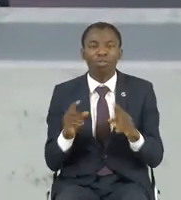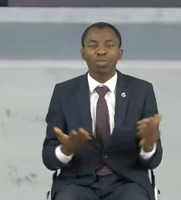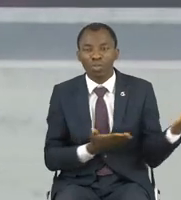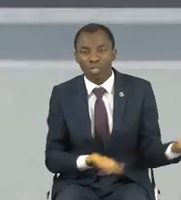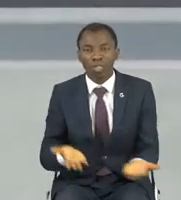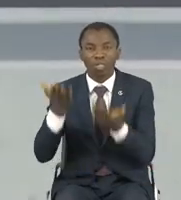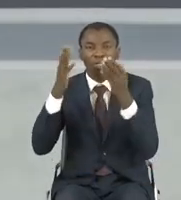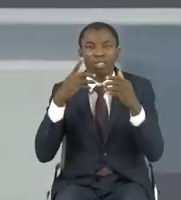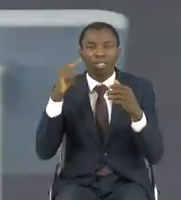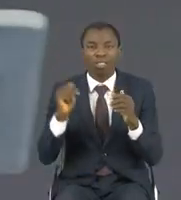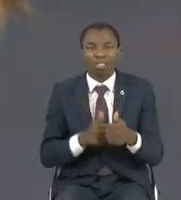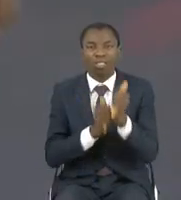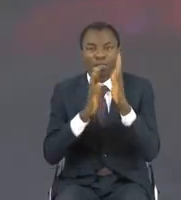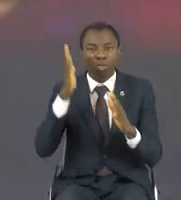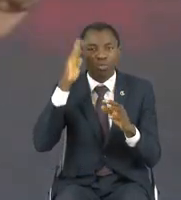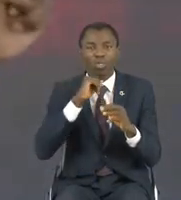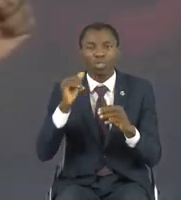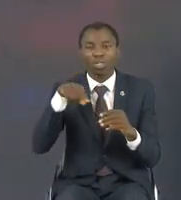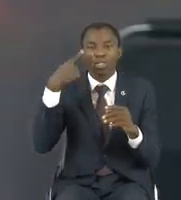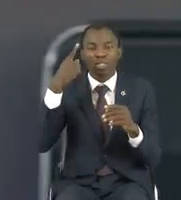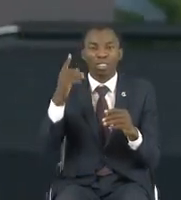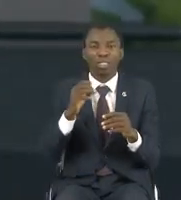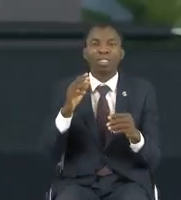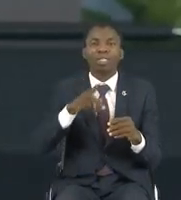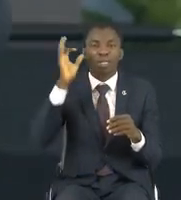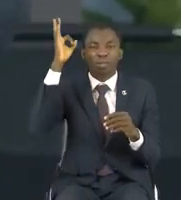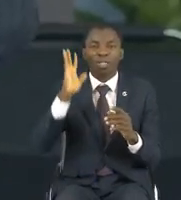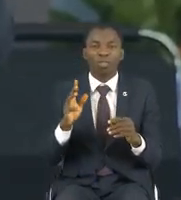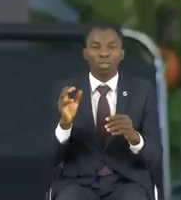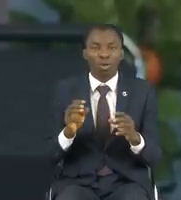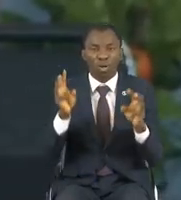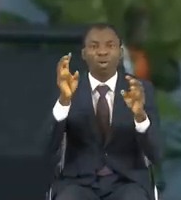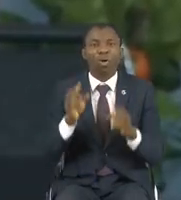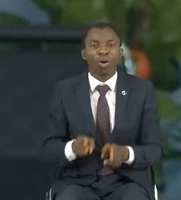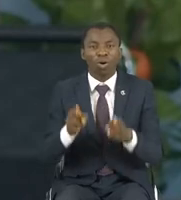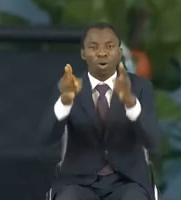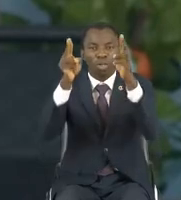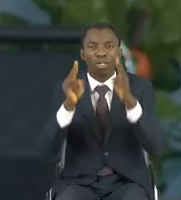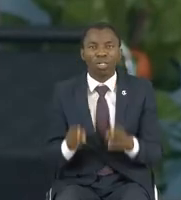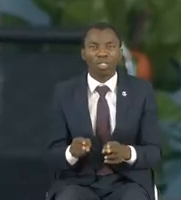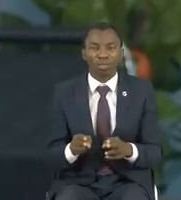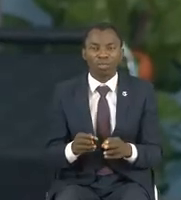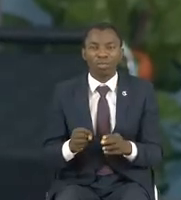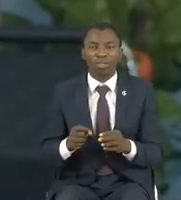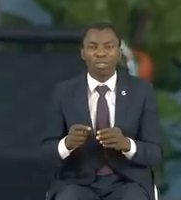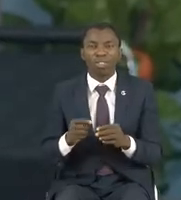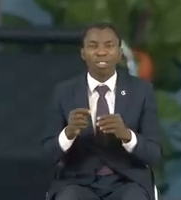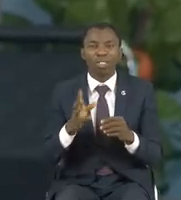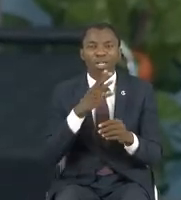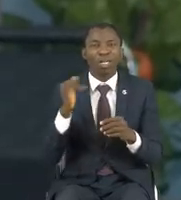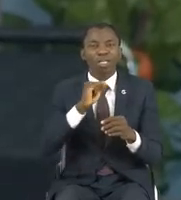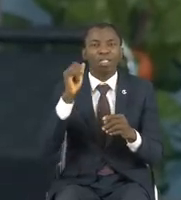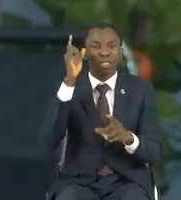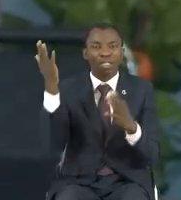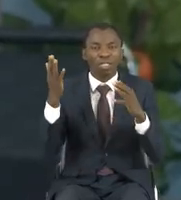disciple will not say, Pastor, hurry up, hurry up. Why are you hurrying up? You want to drop your cross? Bear your